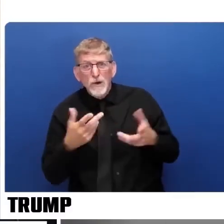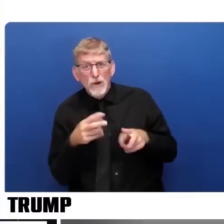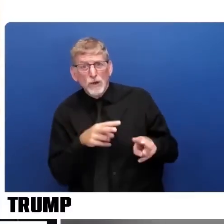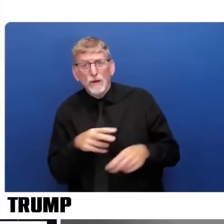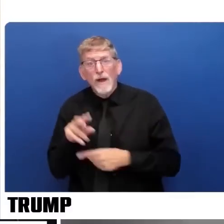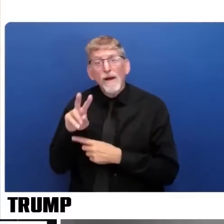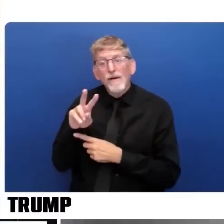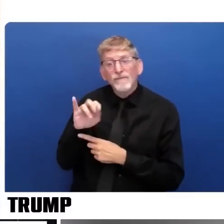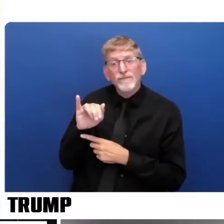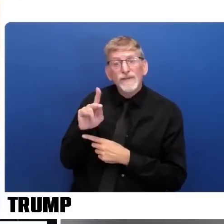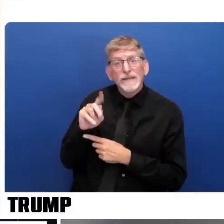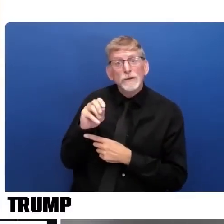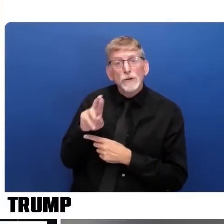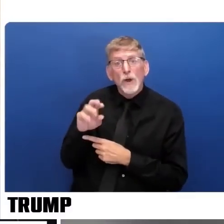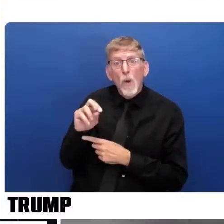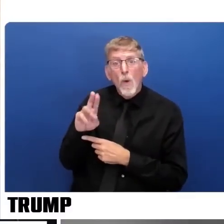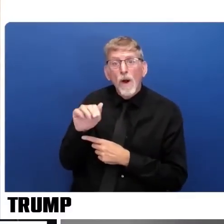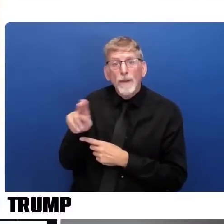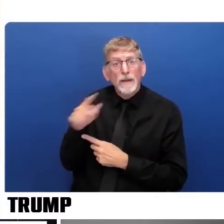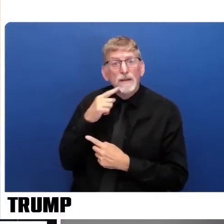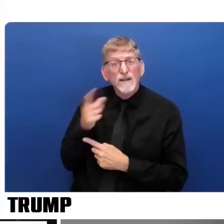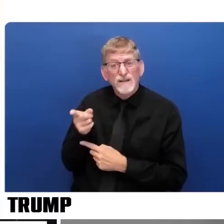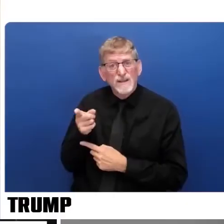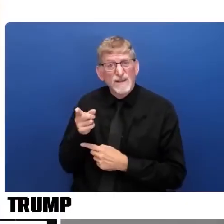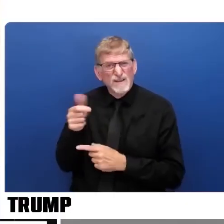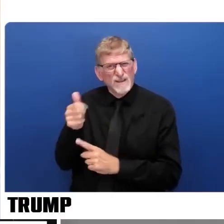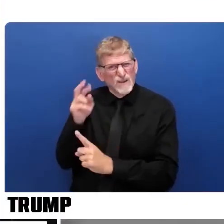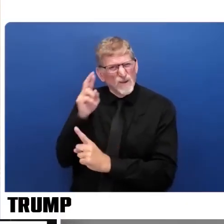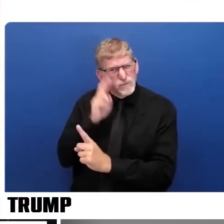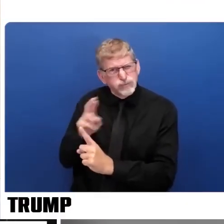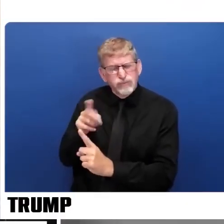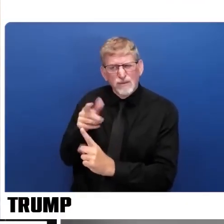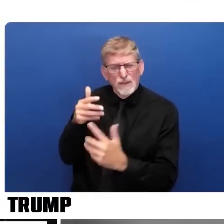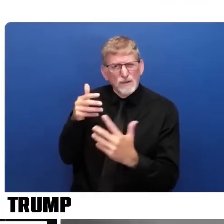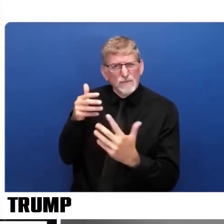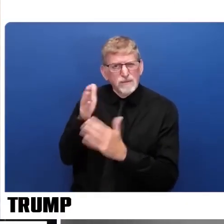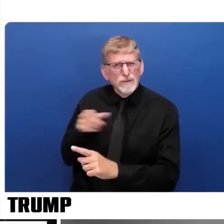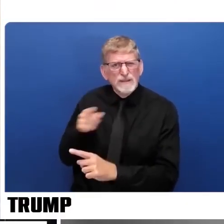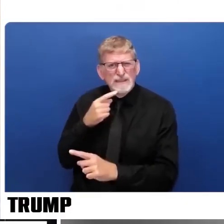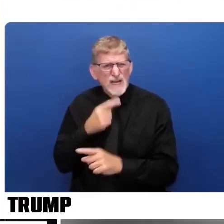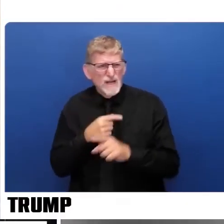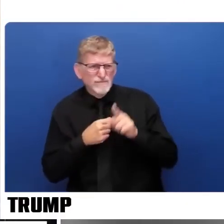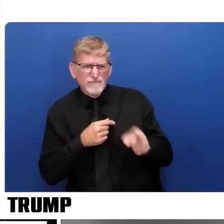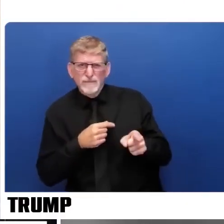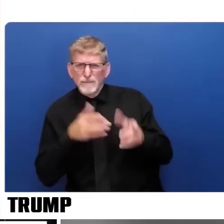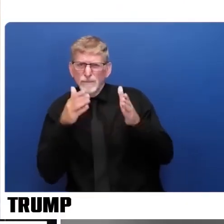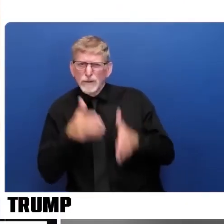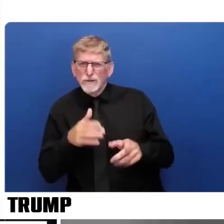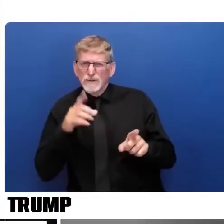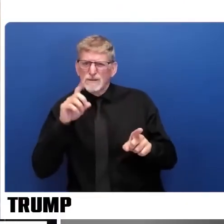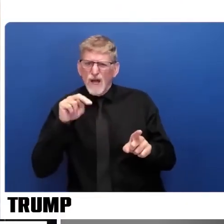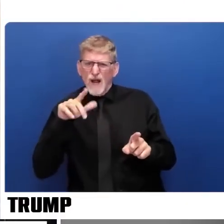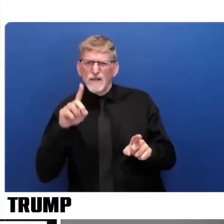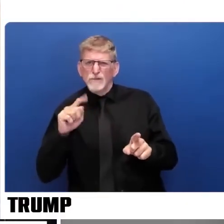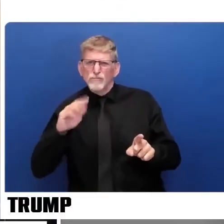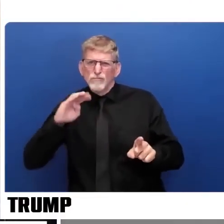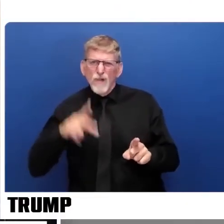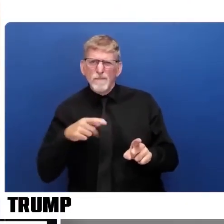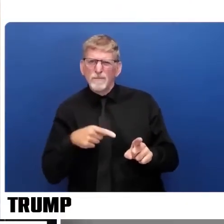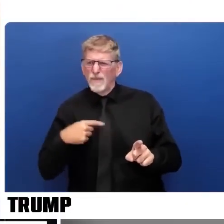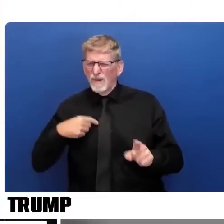respected, most feared person is Donald Trump. We had no problems when Trump was president. But when this